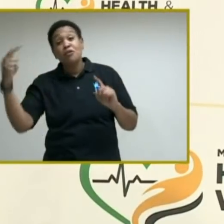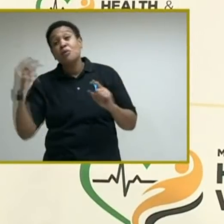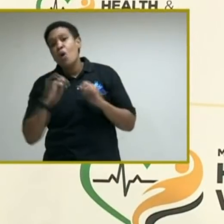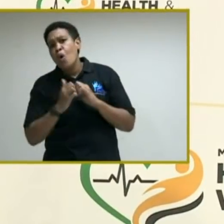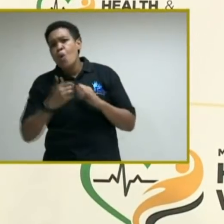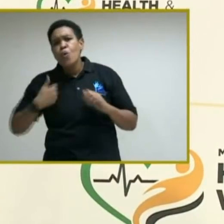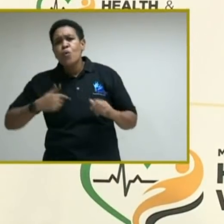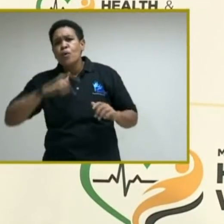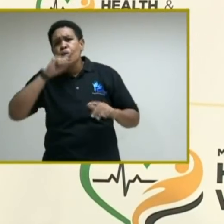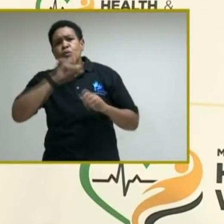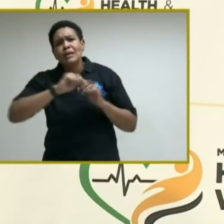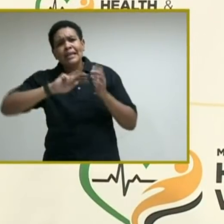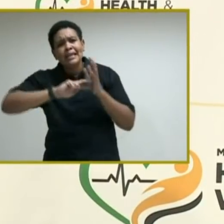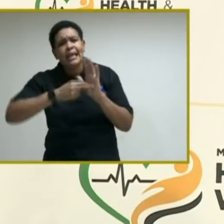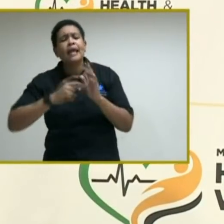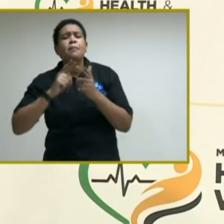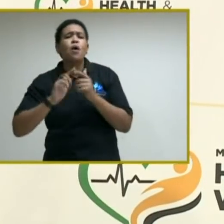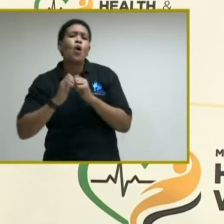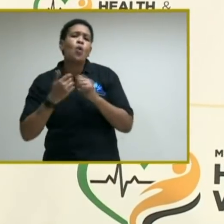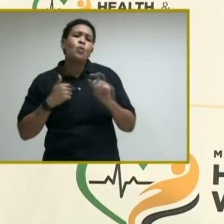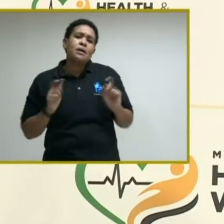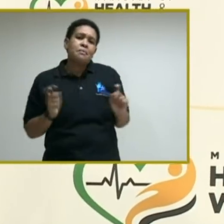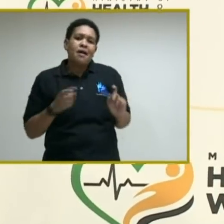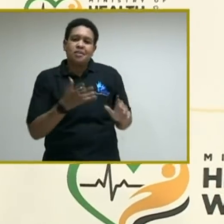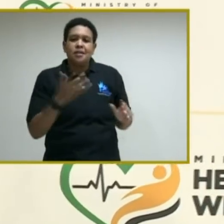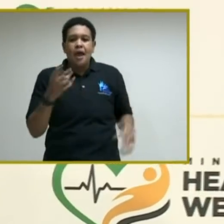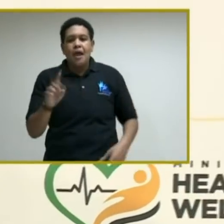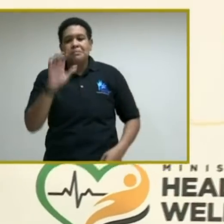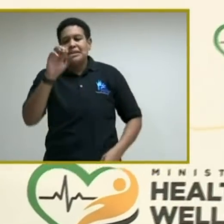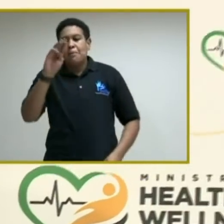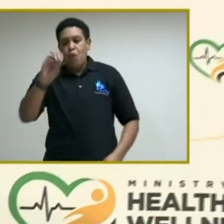we intend to and how we are dealing with that. CMO?